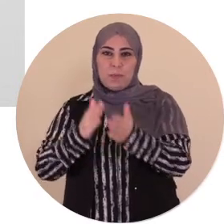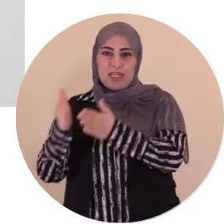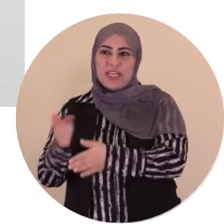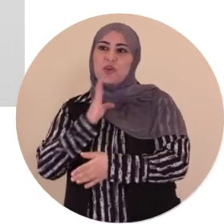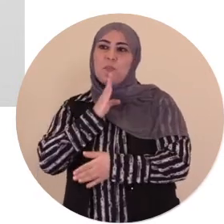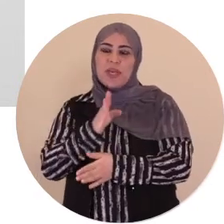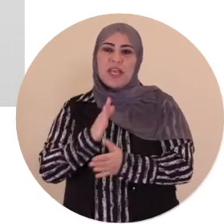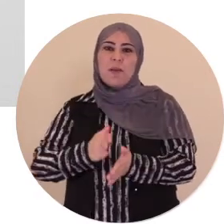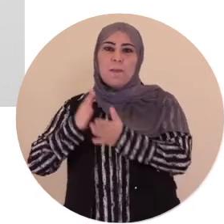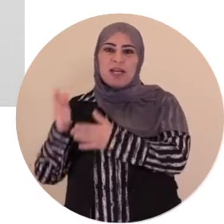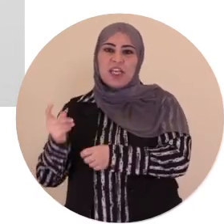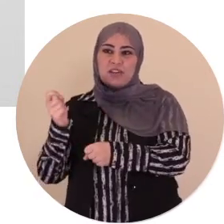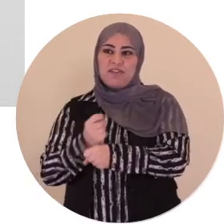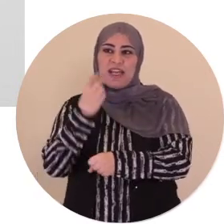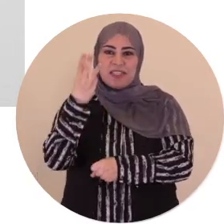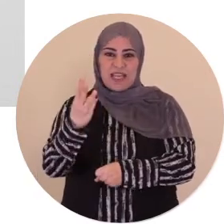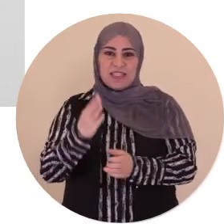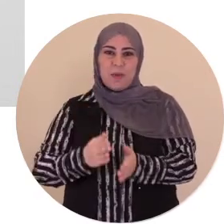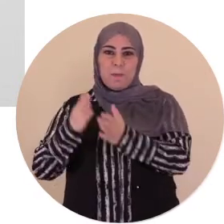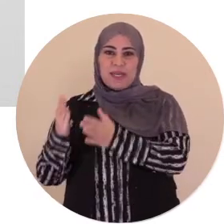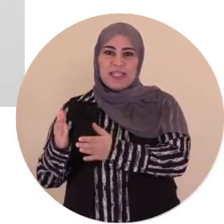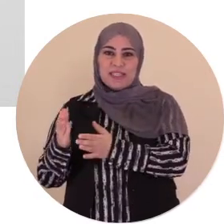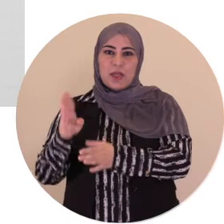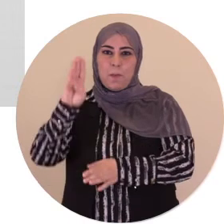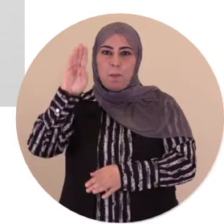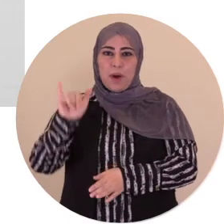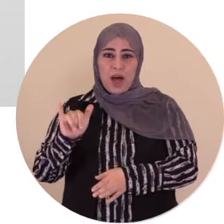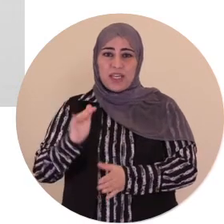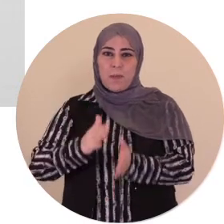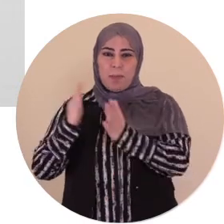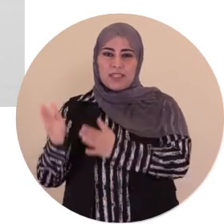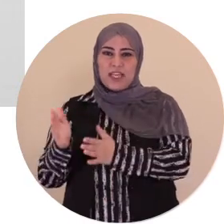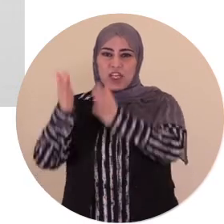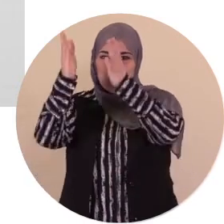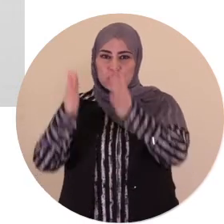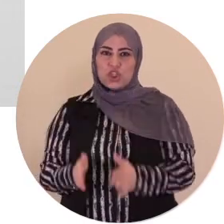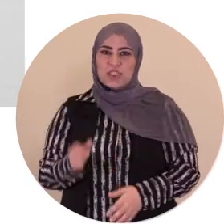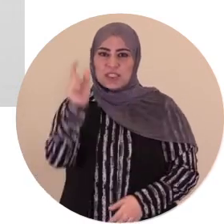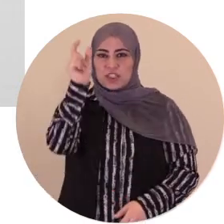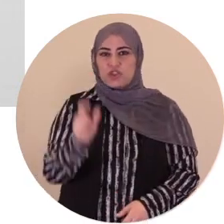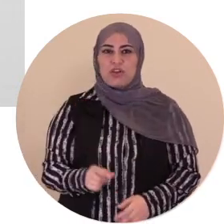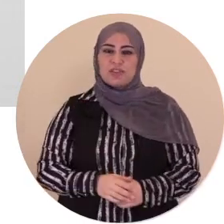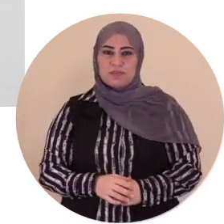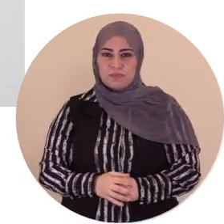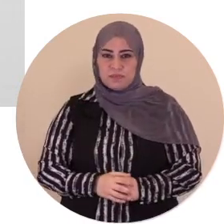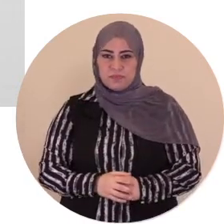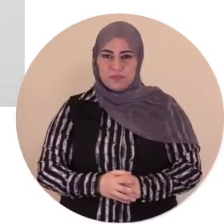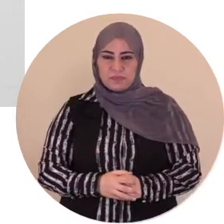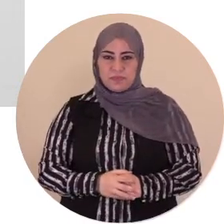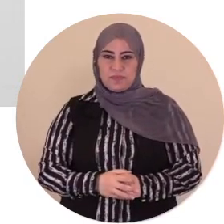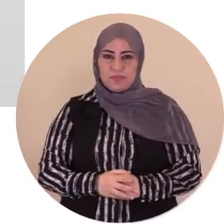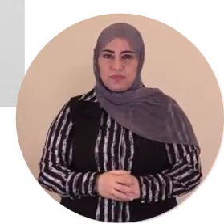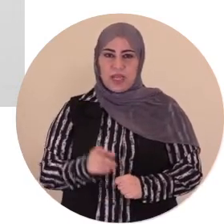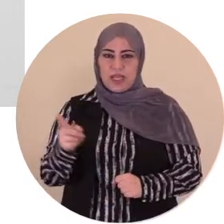plus the verb to be plus what? What do you think? Plus the verb in which tense? In the past participle